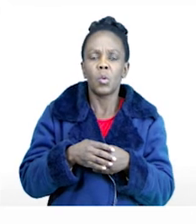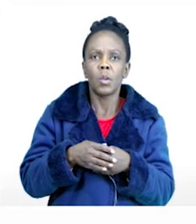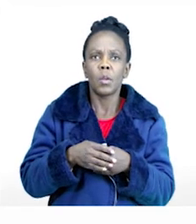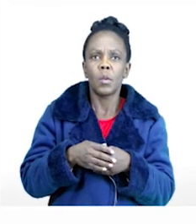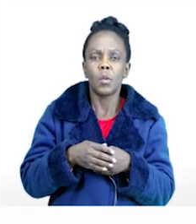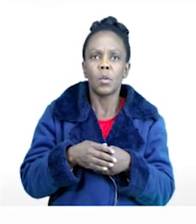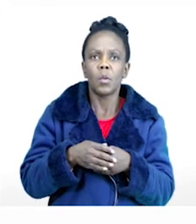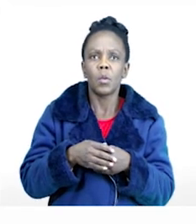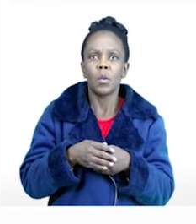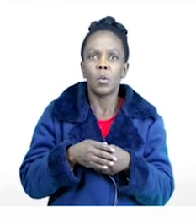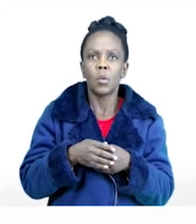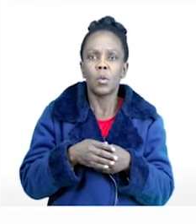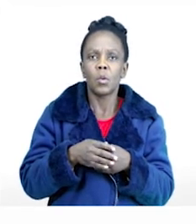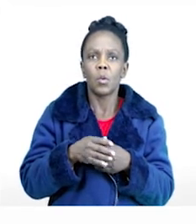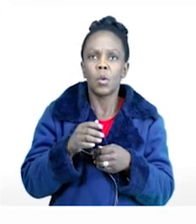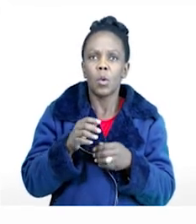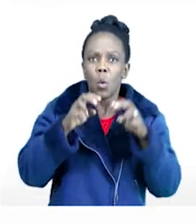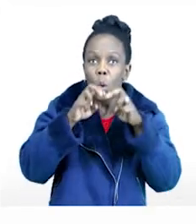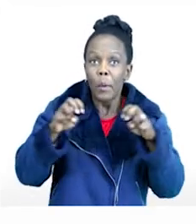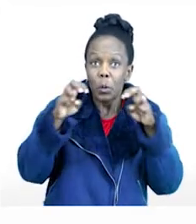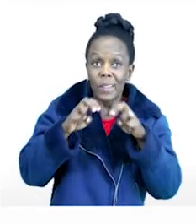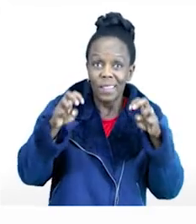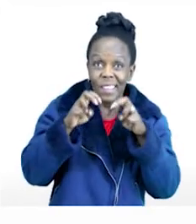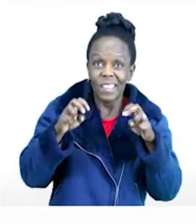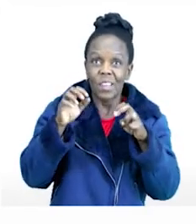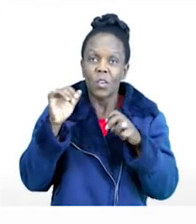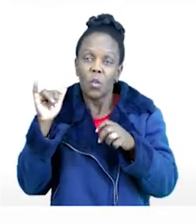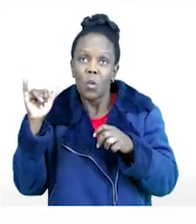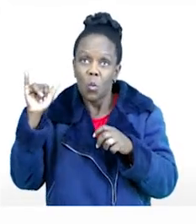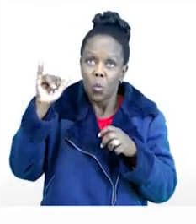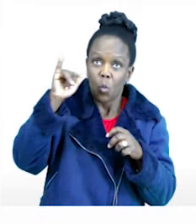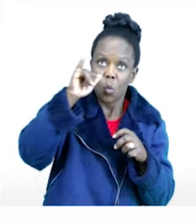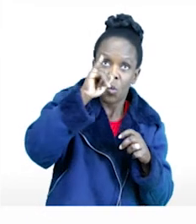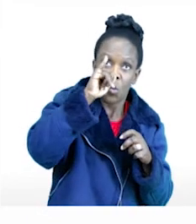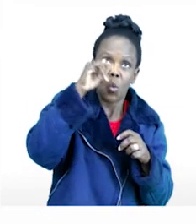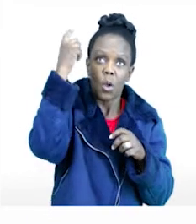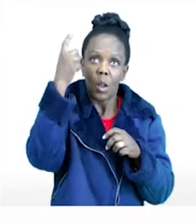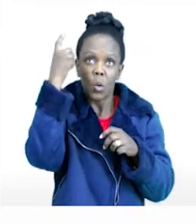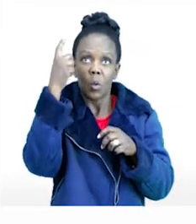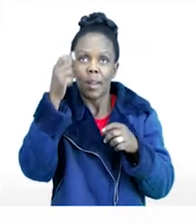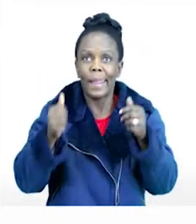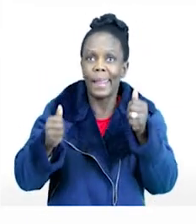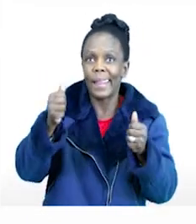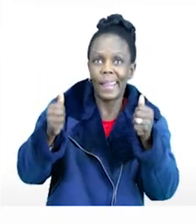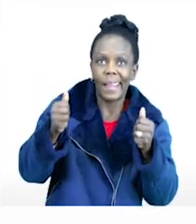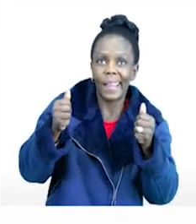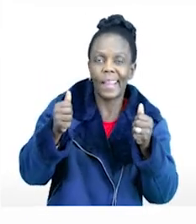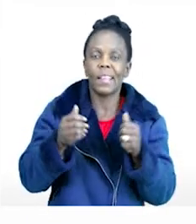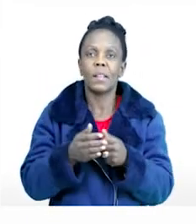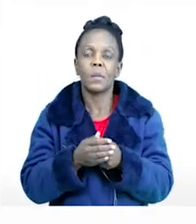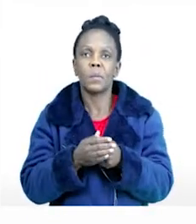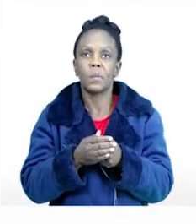the helicopter, and the aeroplane. I want you to use your eyes and point